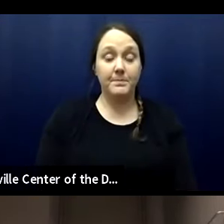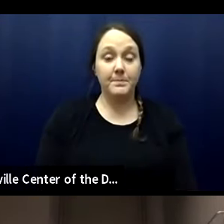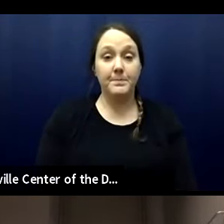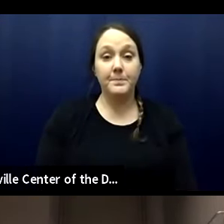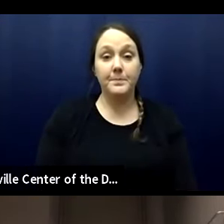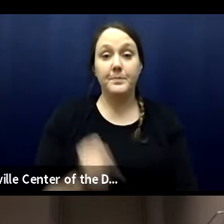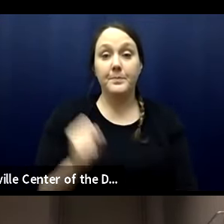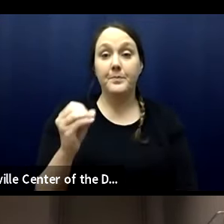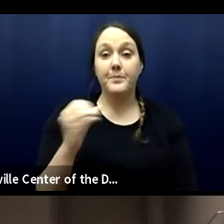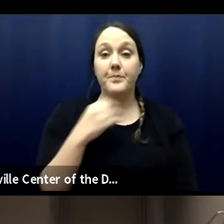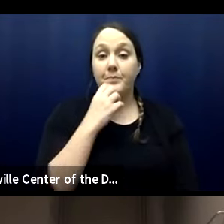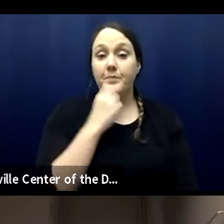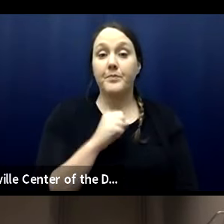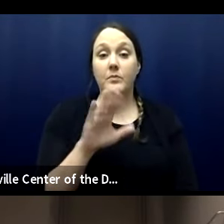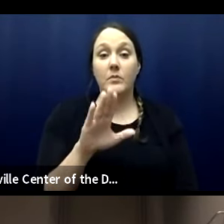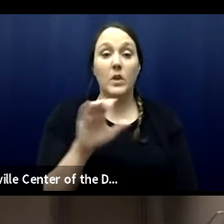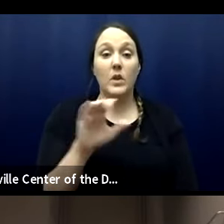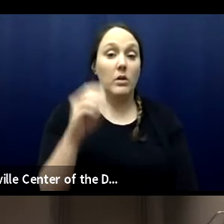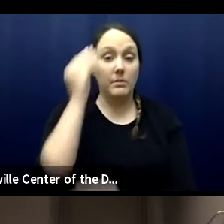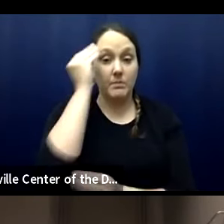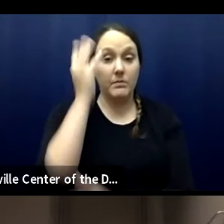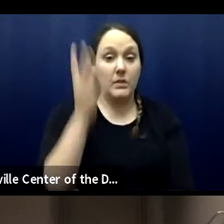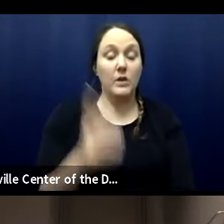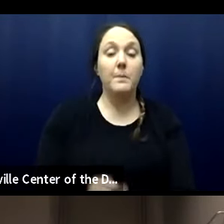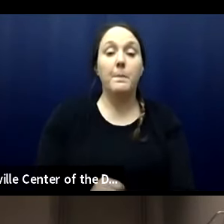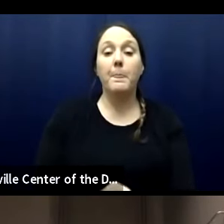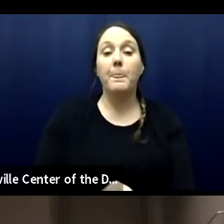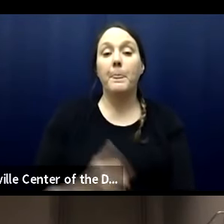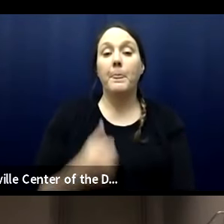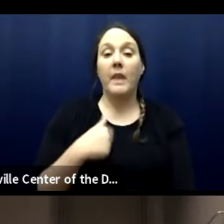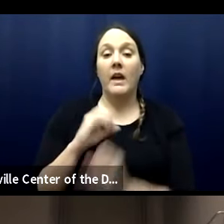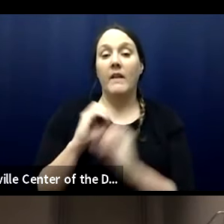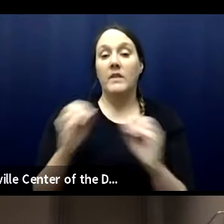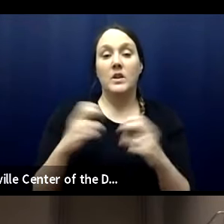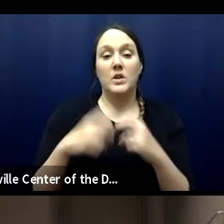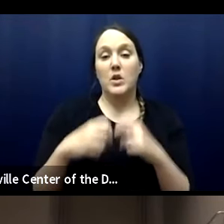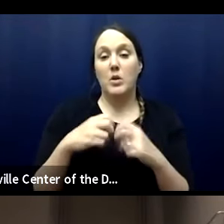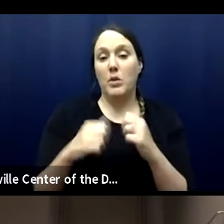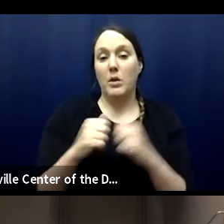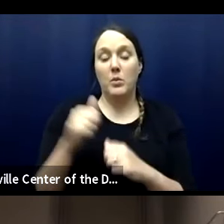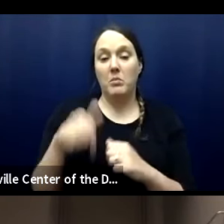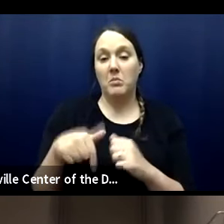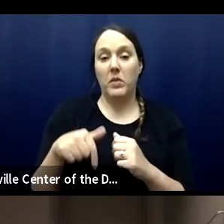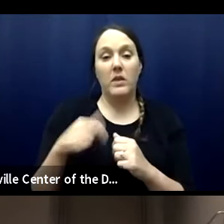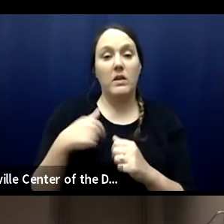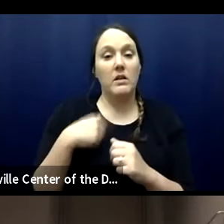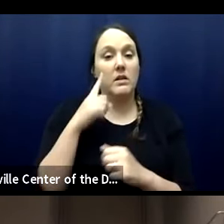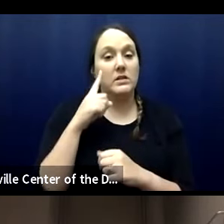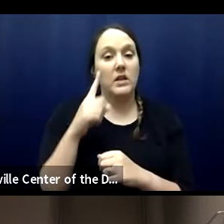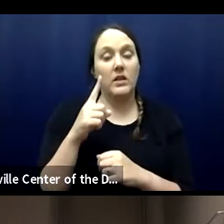So Mayor Jacobs, I value your input. I have no problem with this. I think